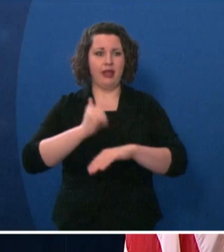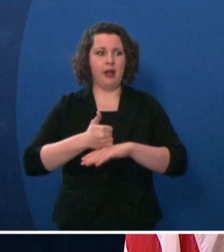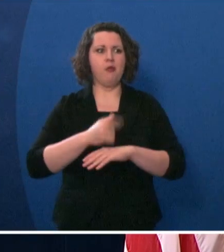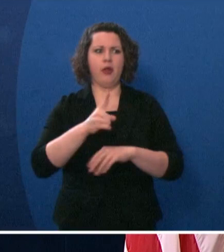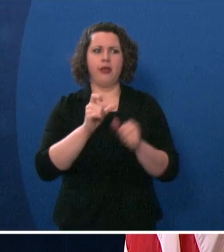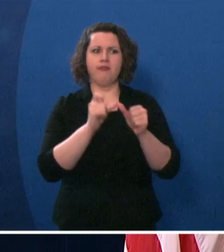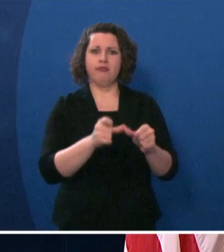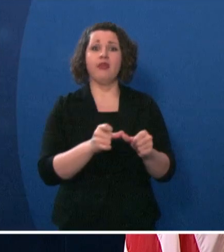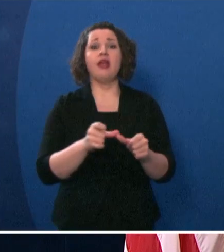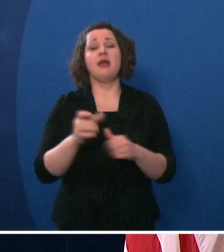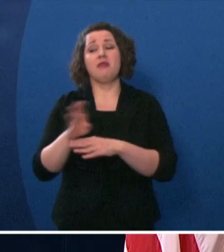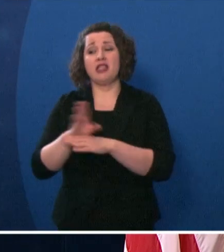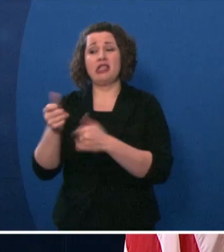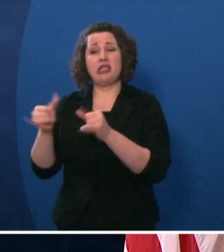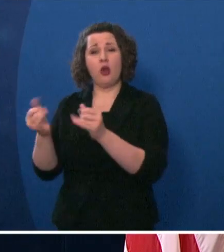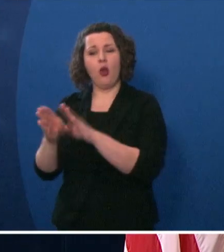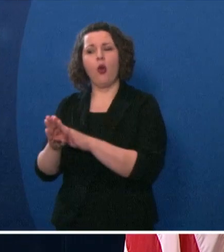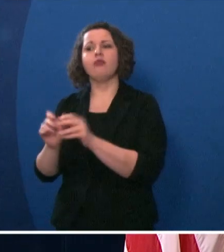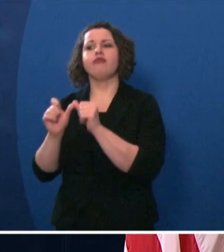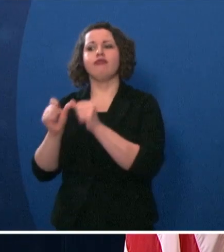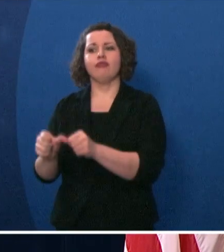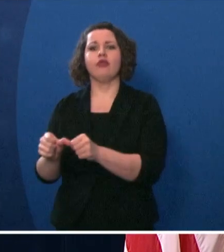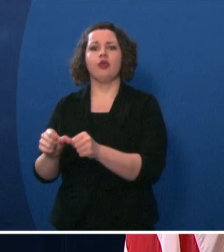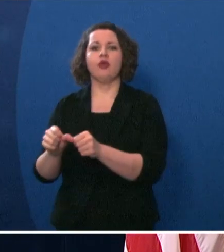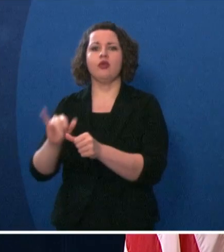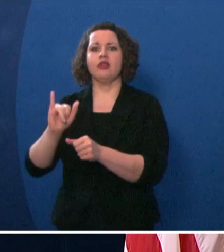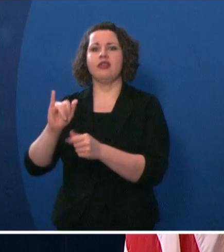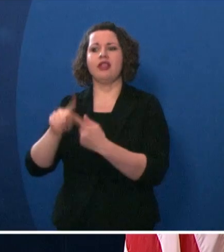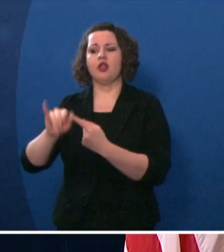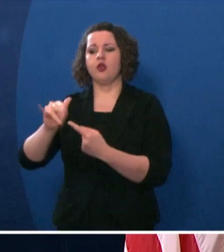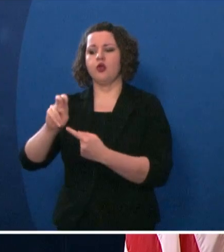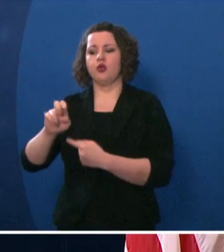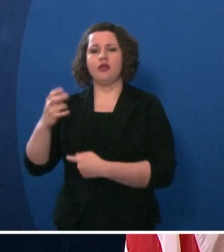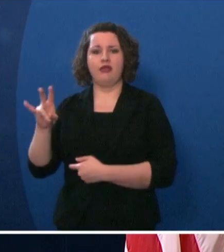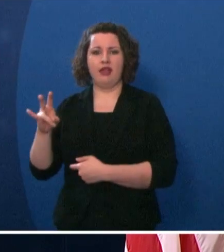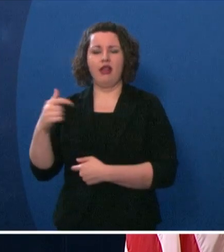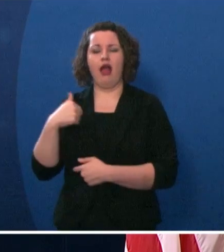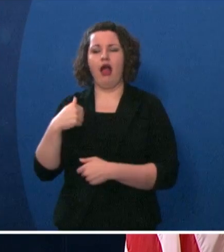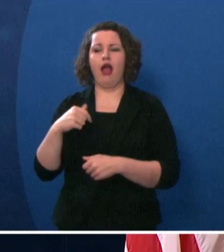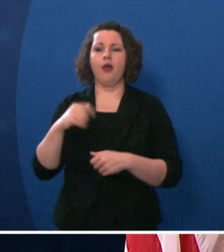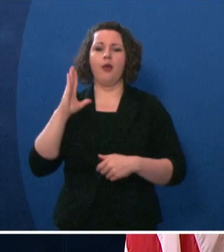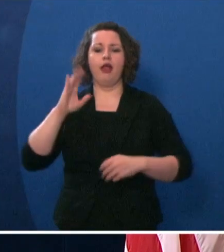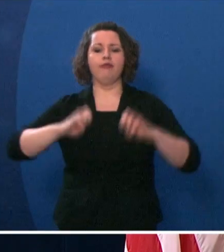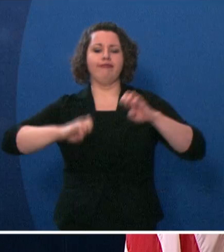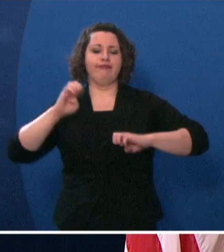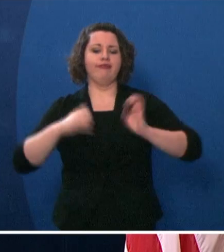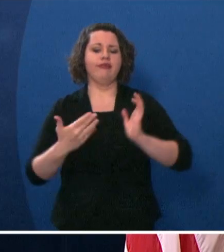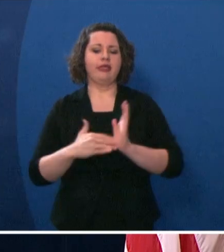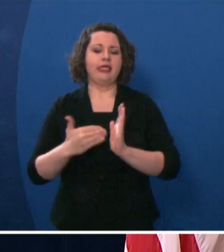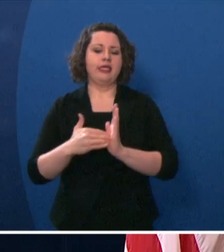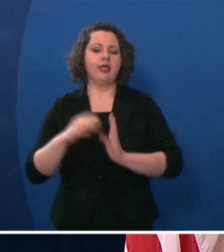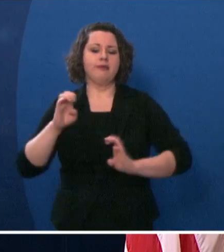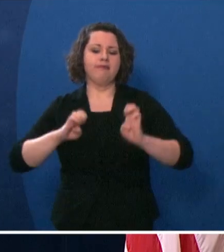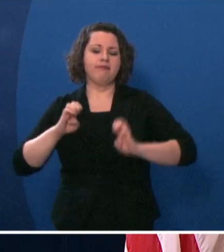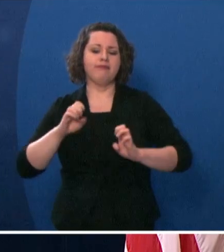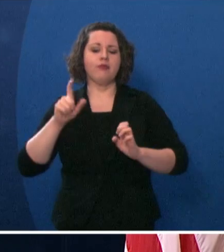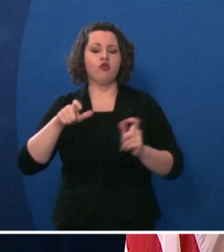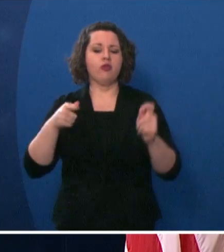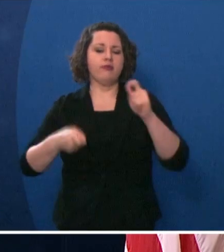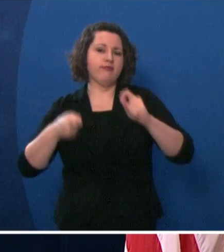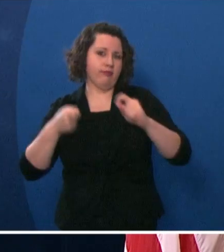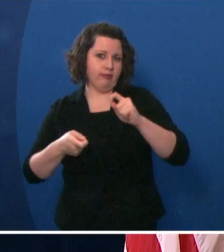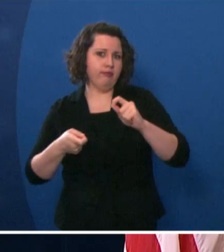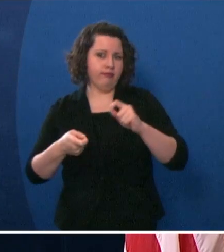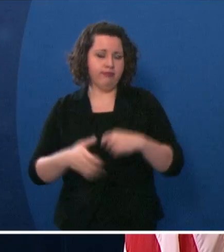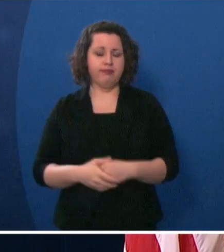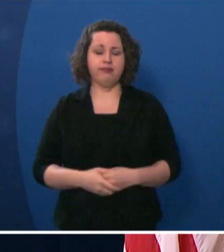remain closed will continue to be closed through June 17th. I will continue to evaluate in the coming weeks whether any of these measures should be adjusted